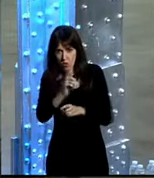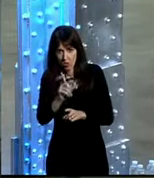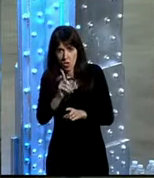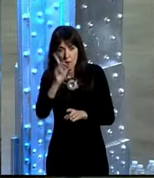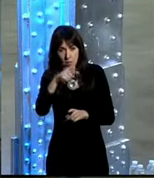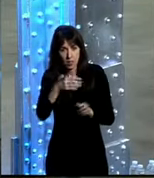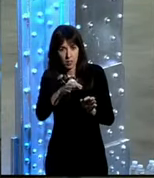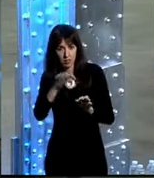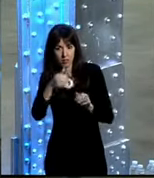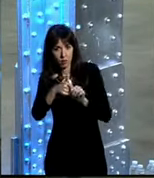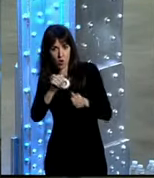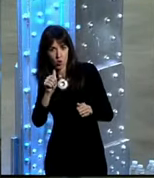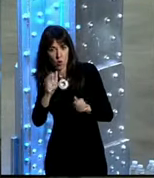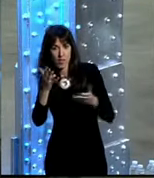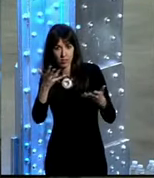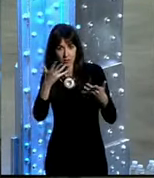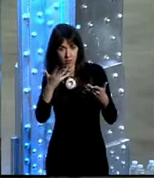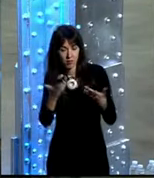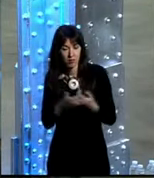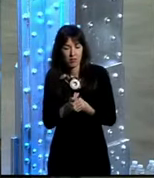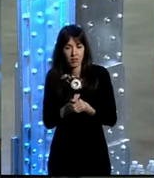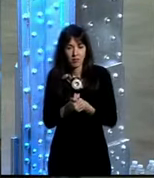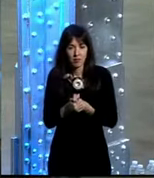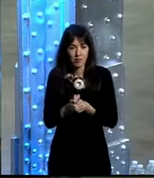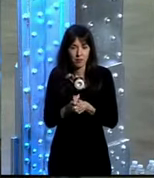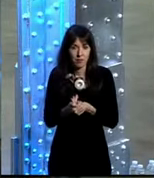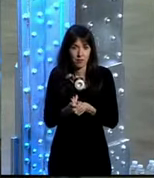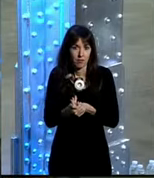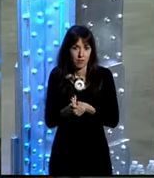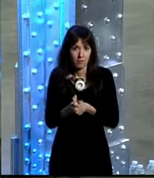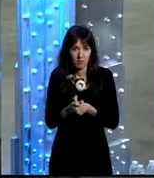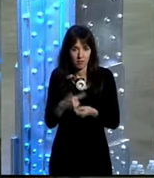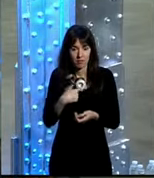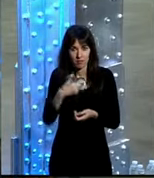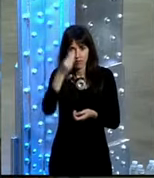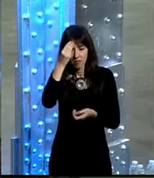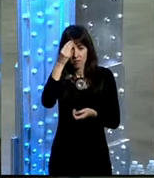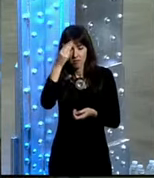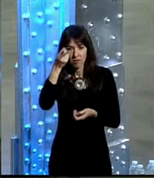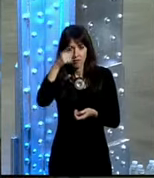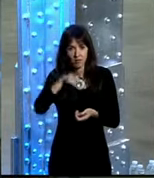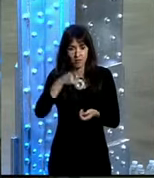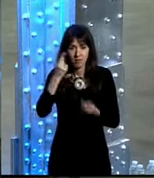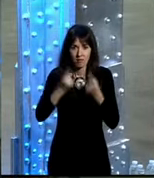Yo creo... Disculpa. May I? Well, maybe